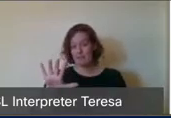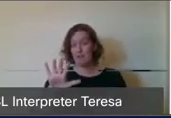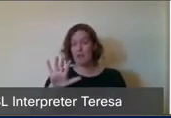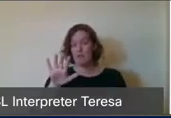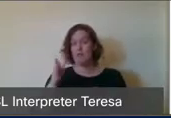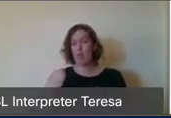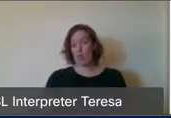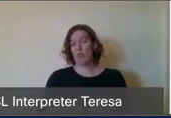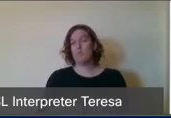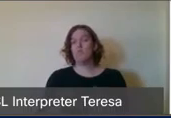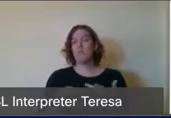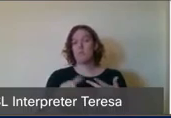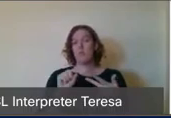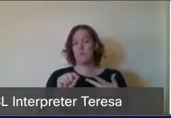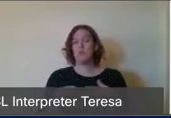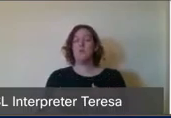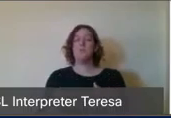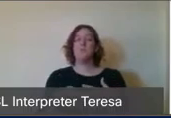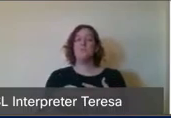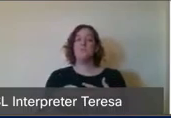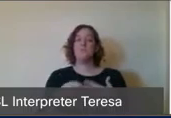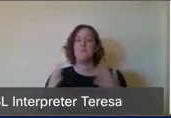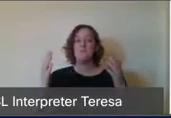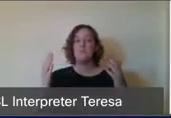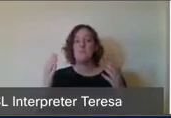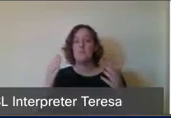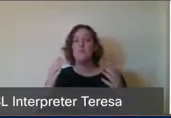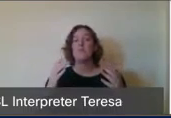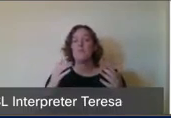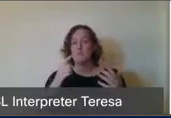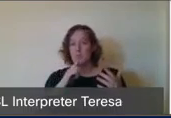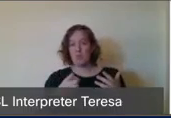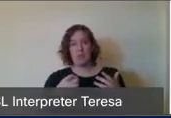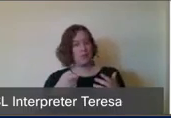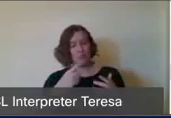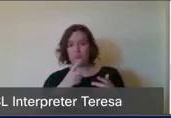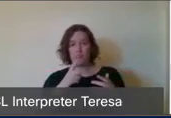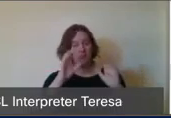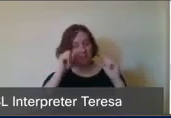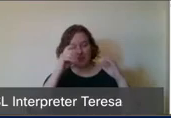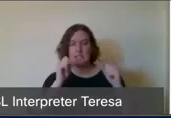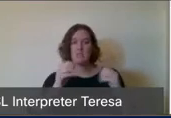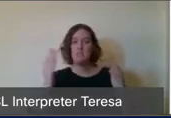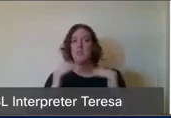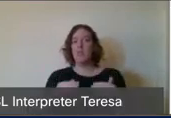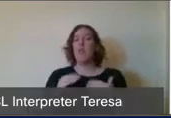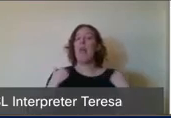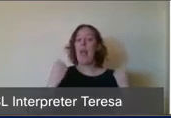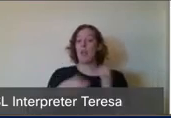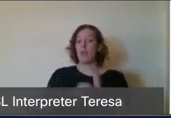1,175 were closed in 2020. IMEU, you rock. Health reviews.